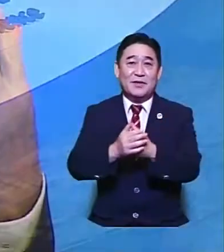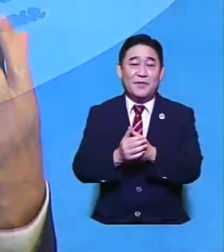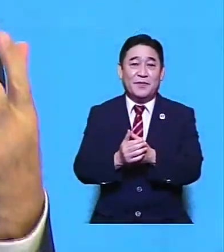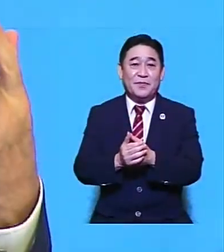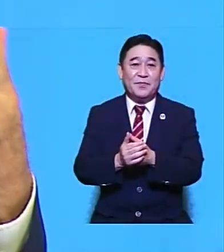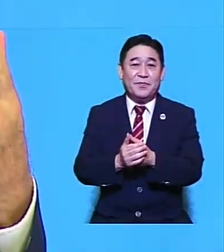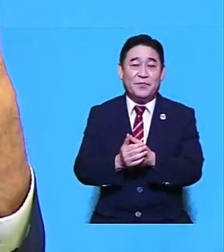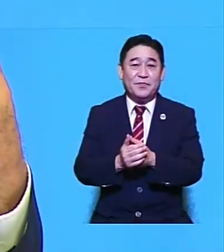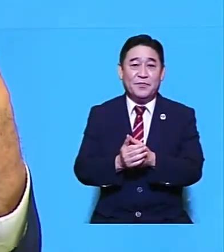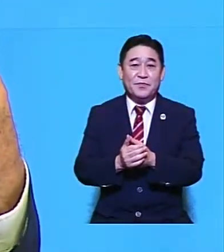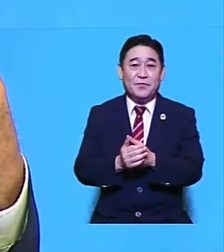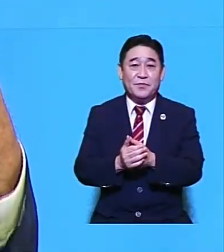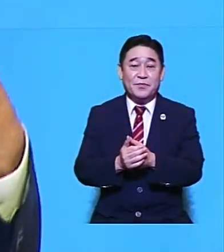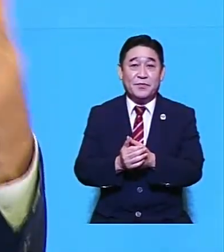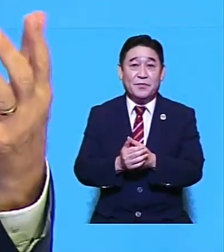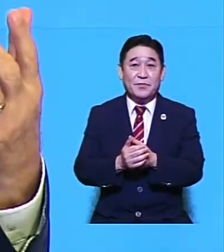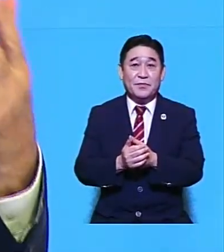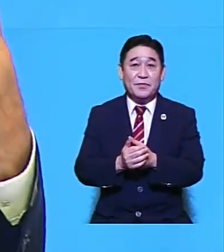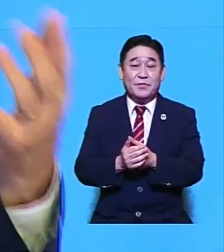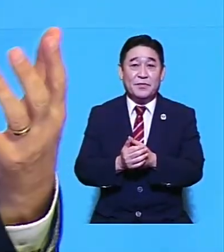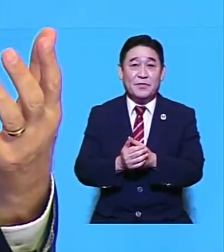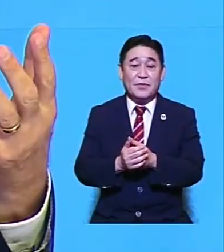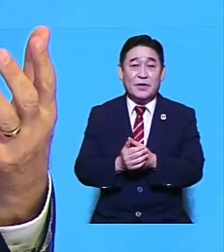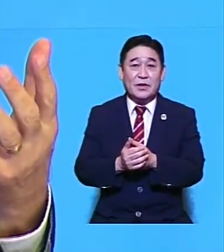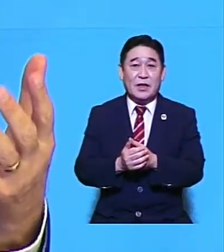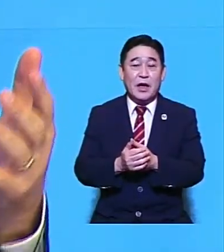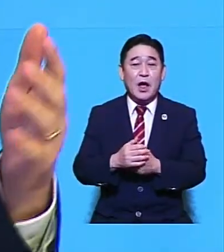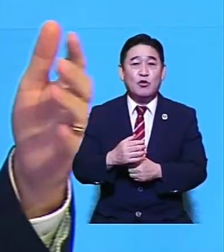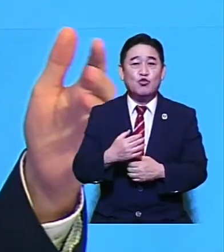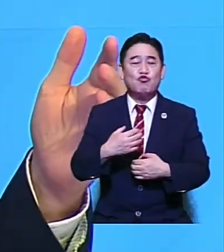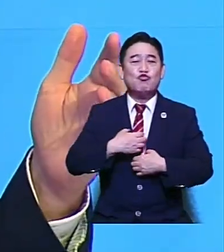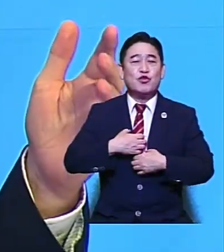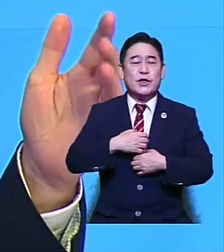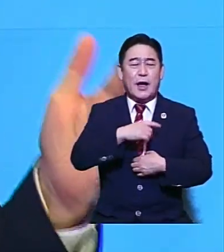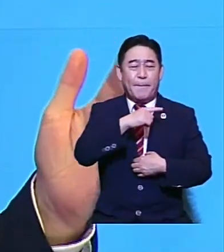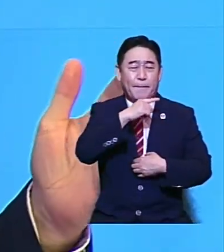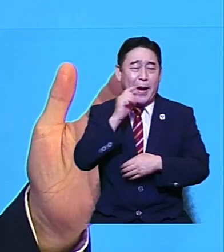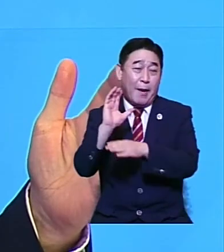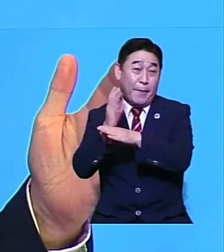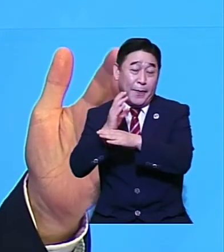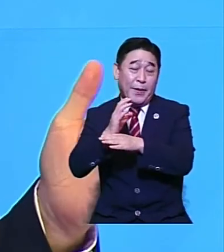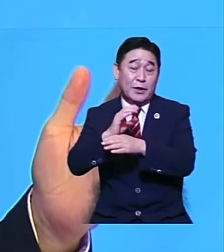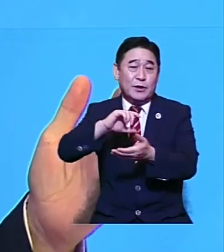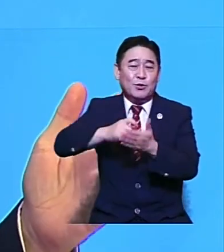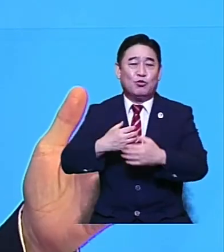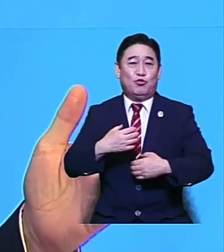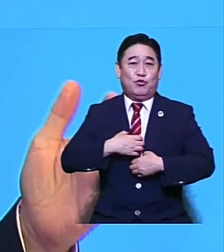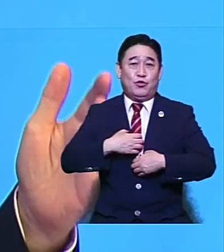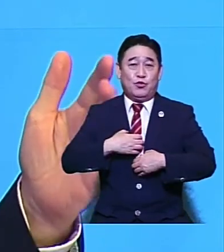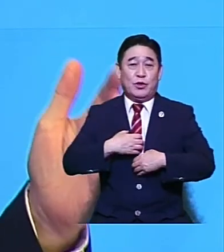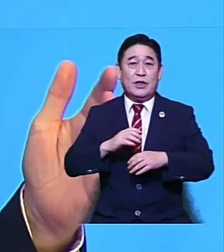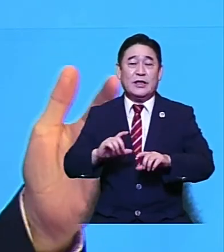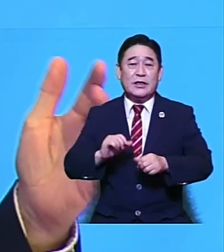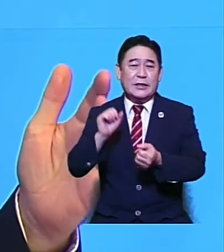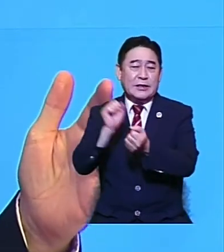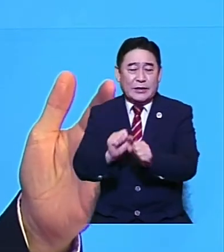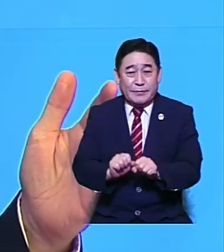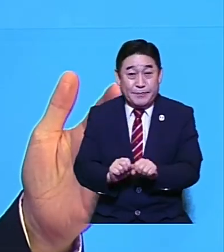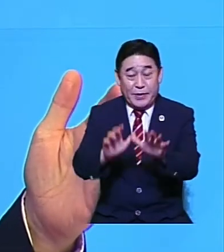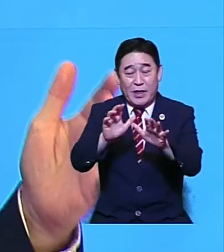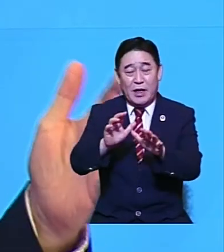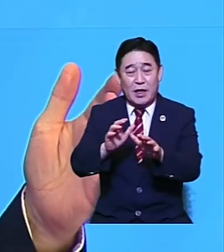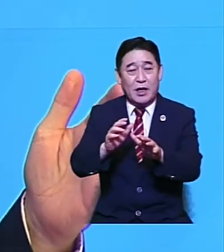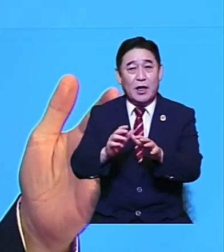red for humanity, right? The pandemic, the climate crisis, and moreover, scientists tell us we have so little